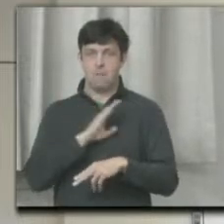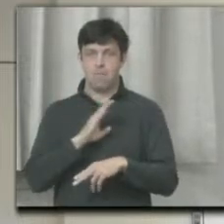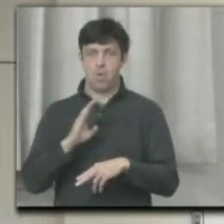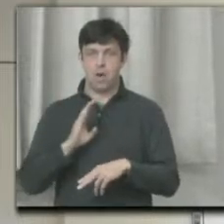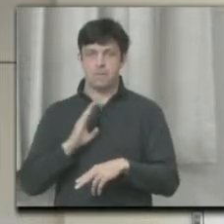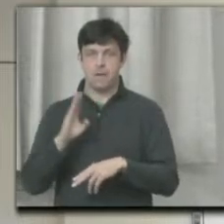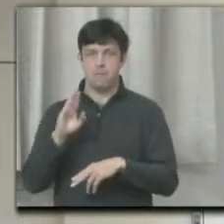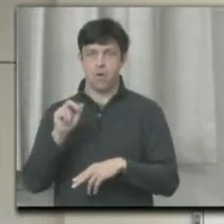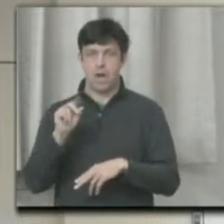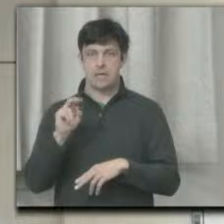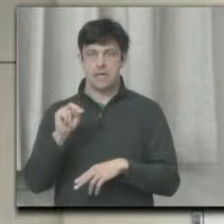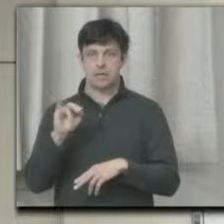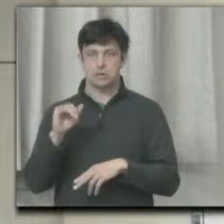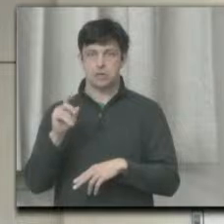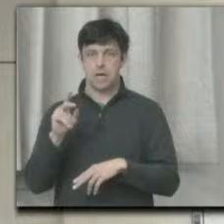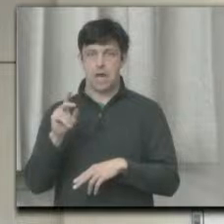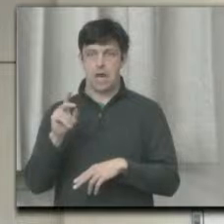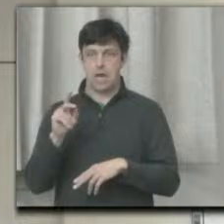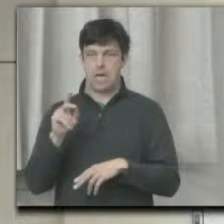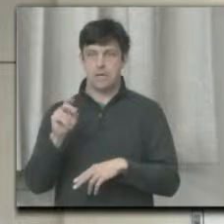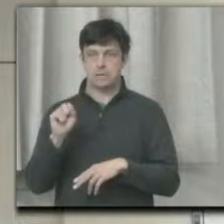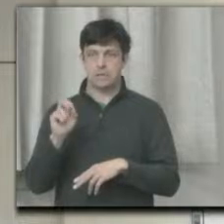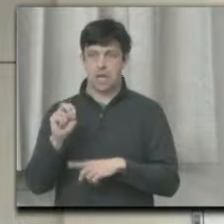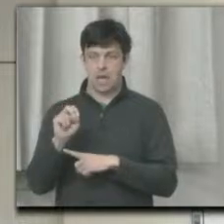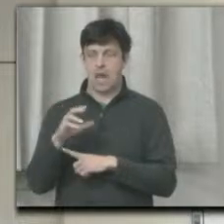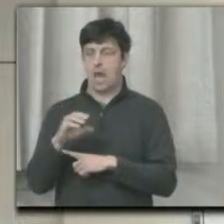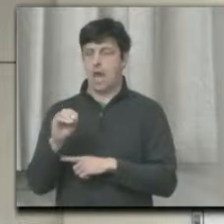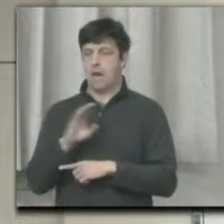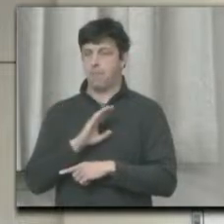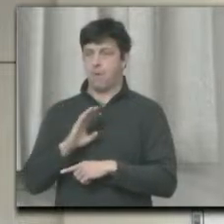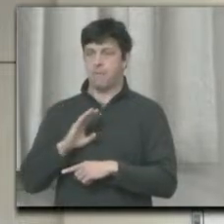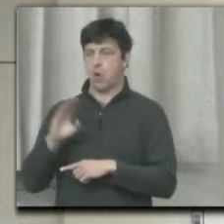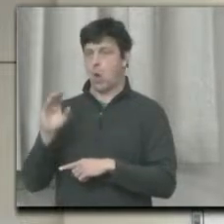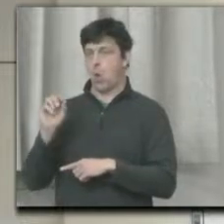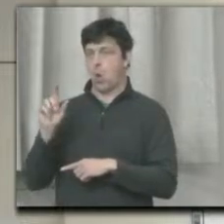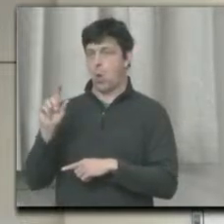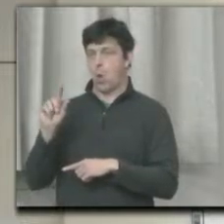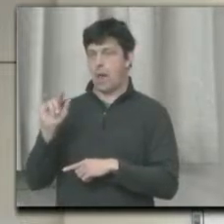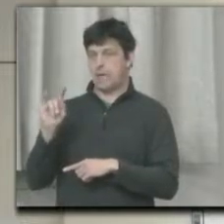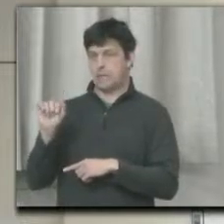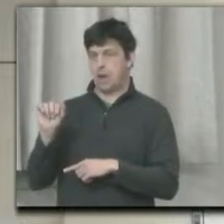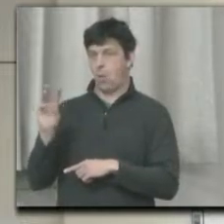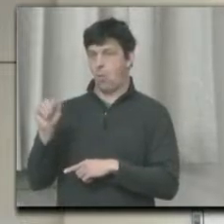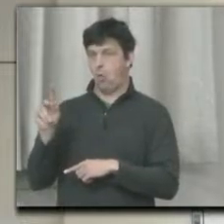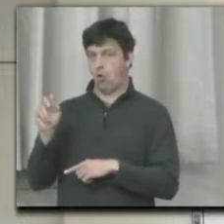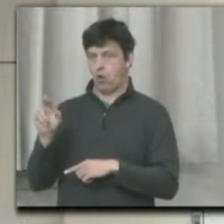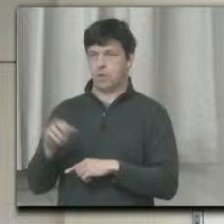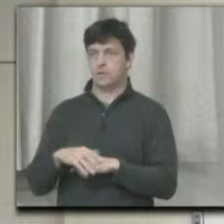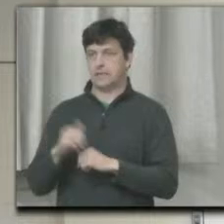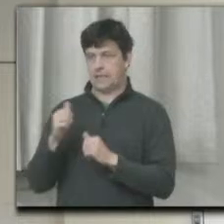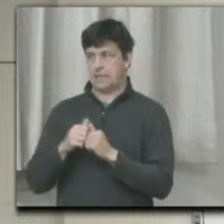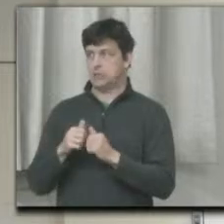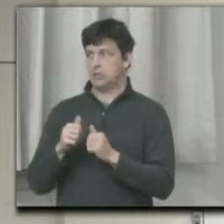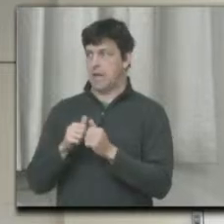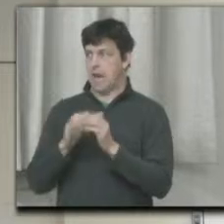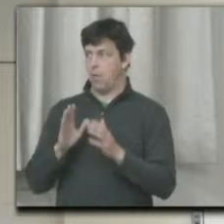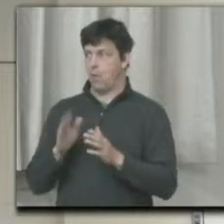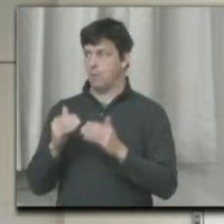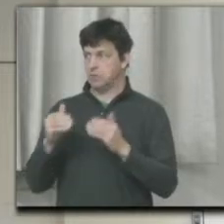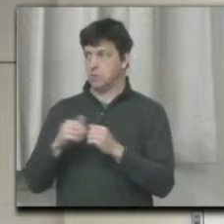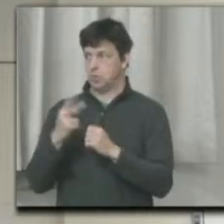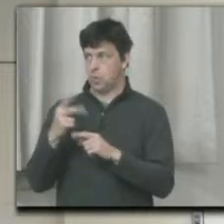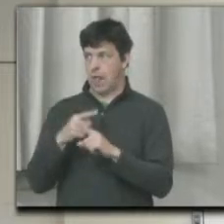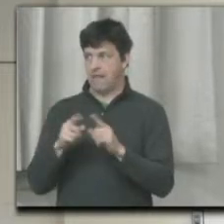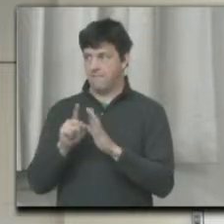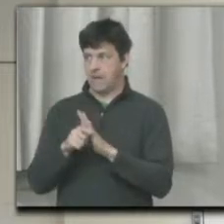Member Brandon Jackson and Board Member Lolita E. Walker. Each candidate will proceed with a 2.5-minute or less